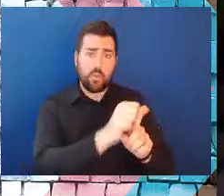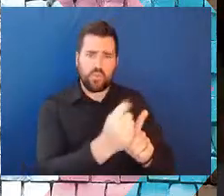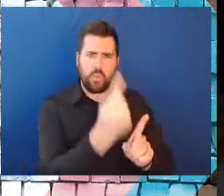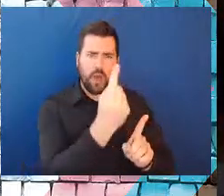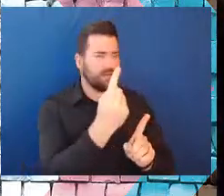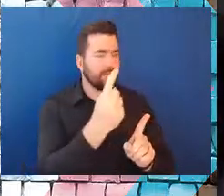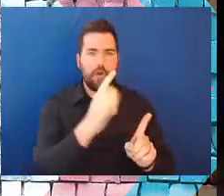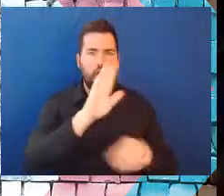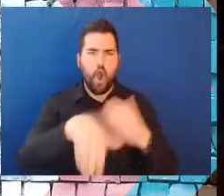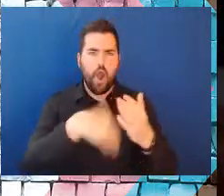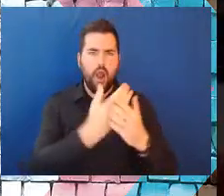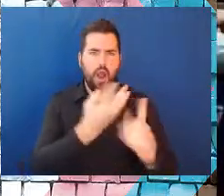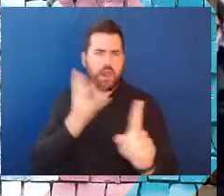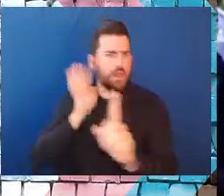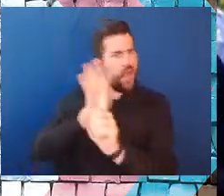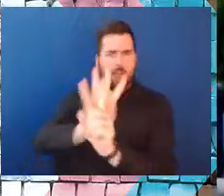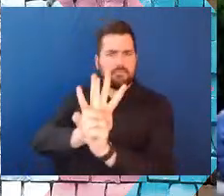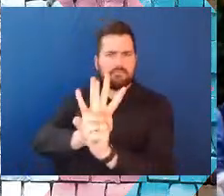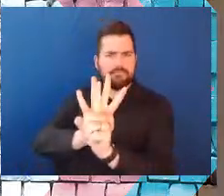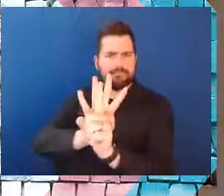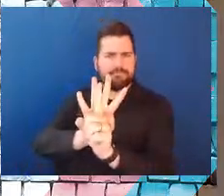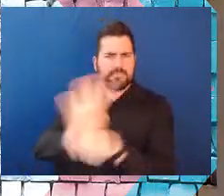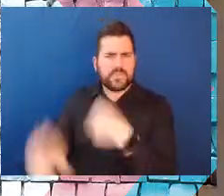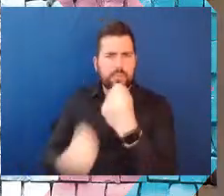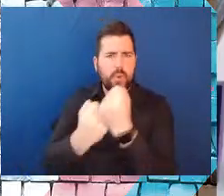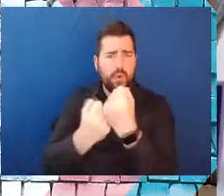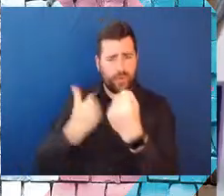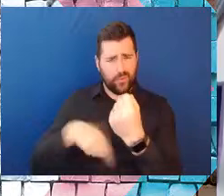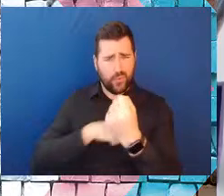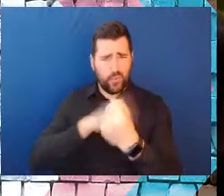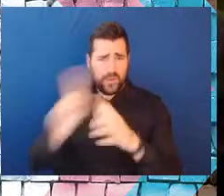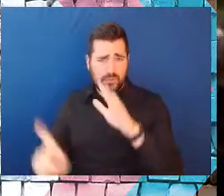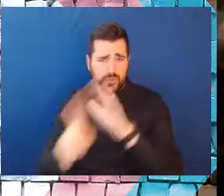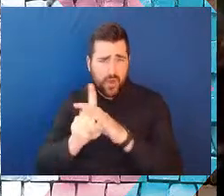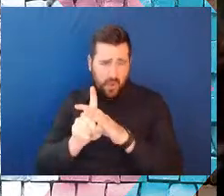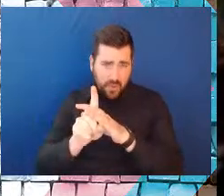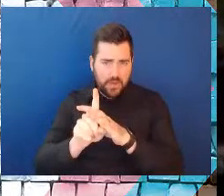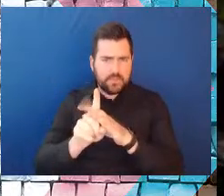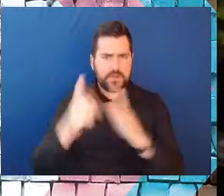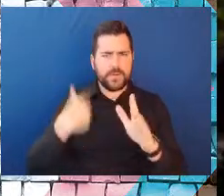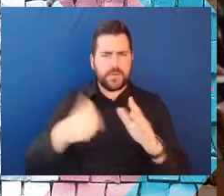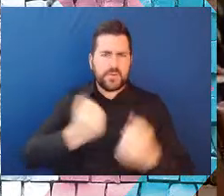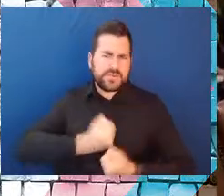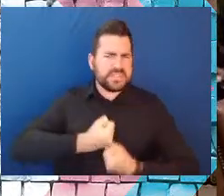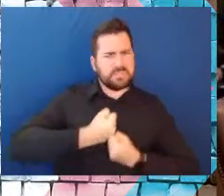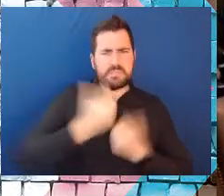us. We show up. We speak up.